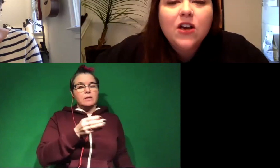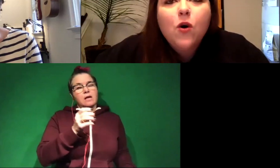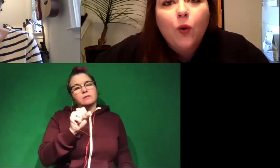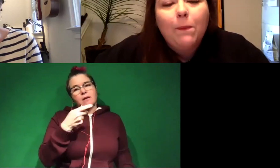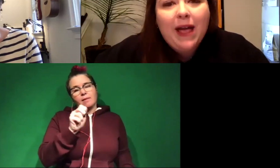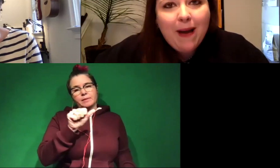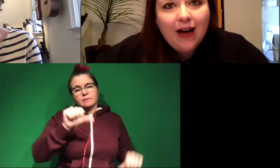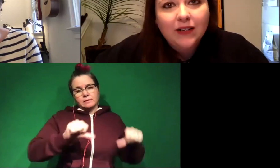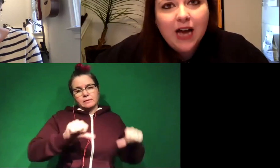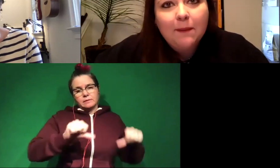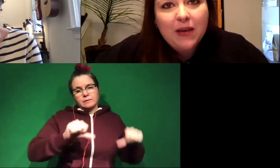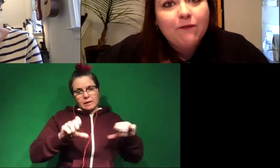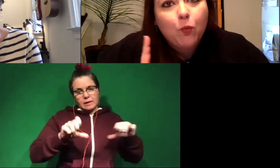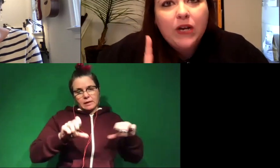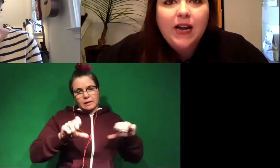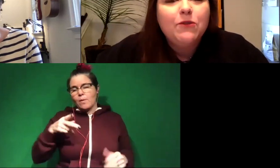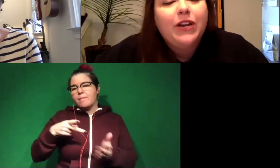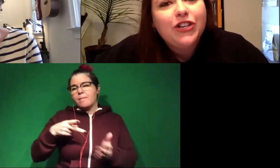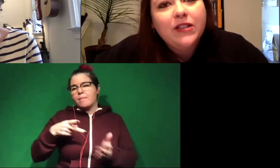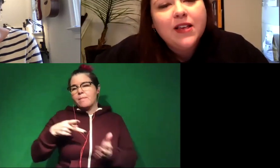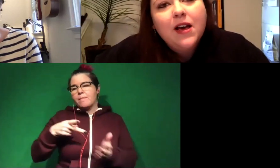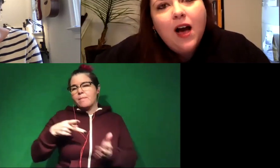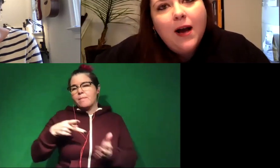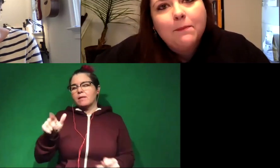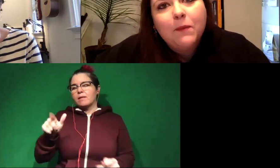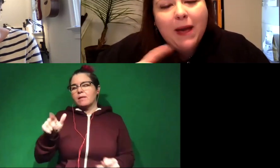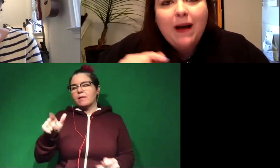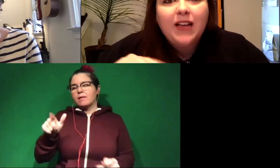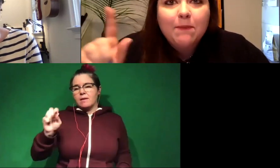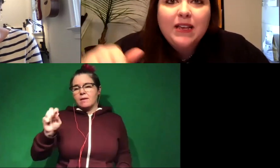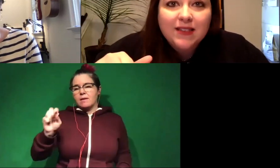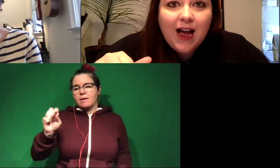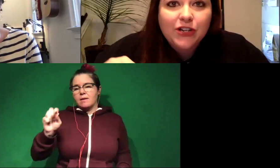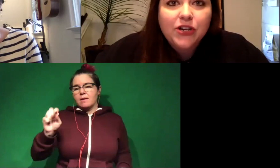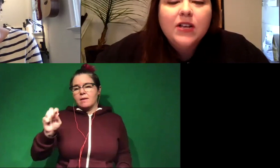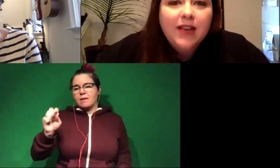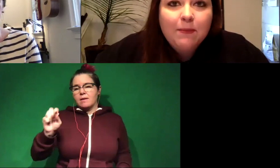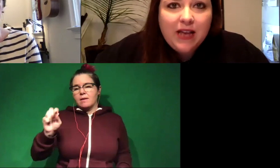patreon.com/SkypeAScientist or paypal.me for one-time donations,